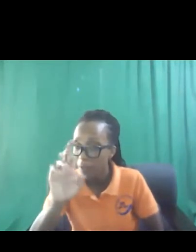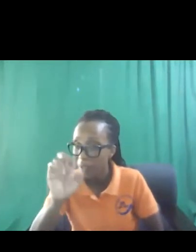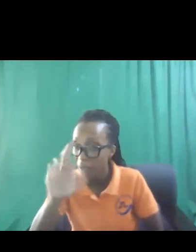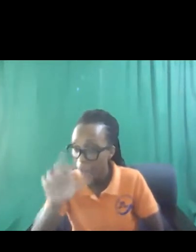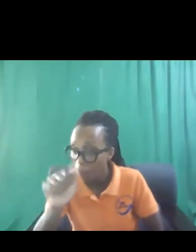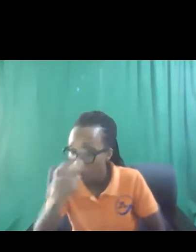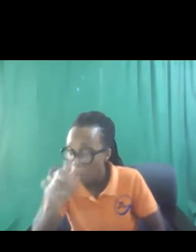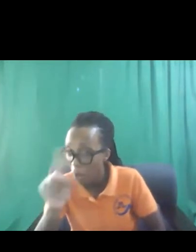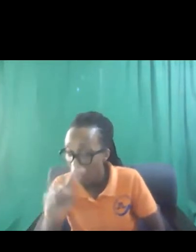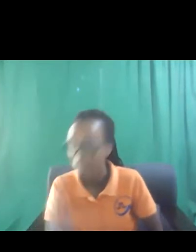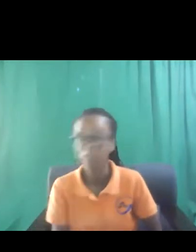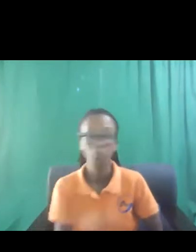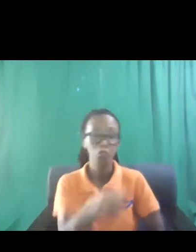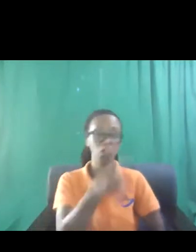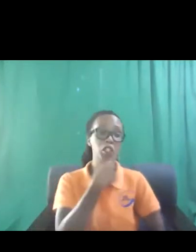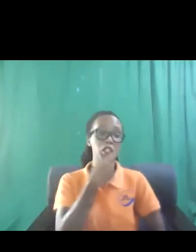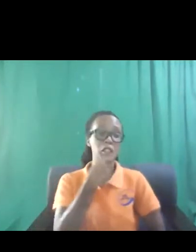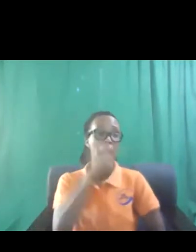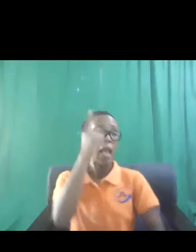Amen.